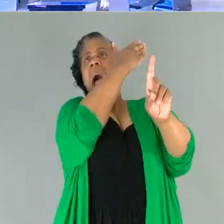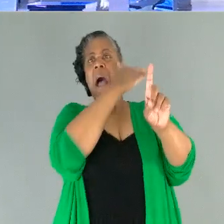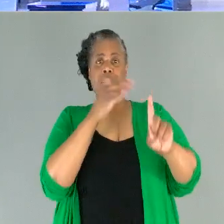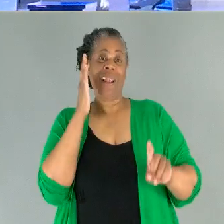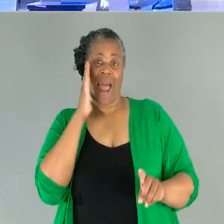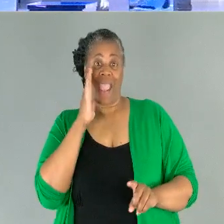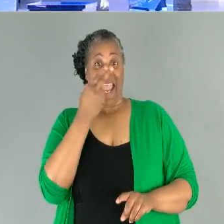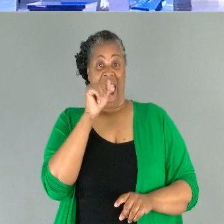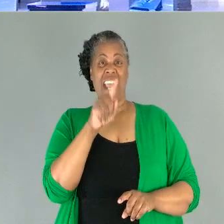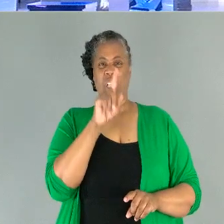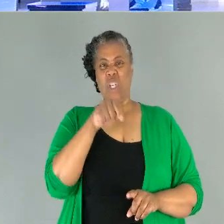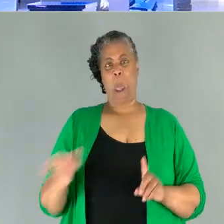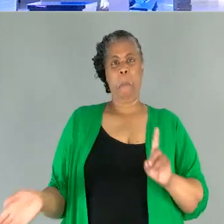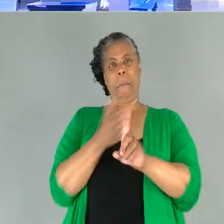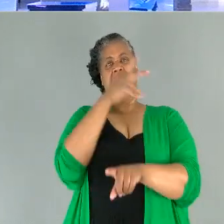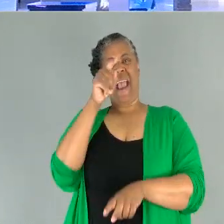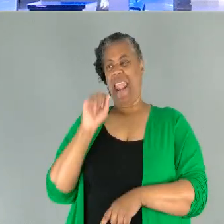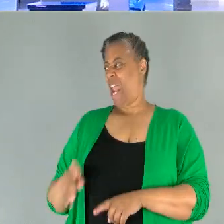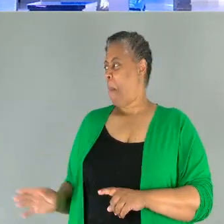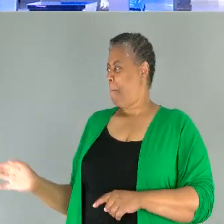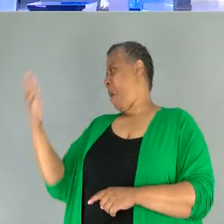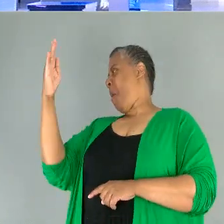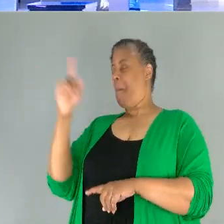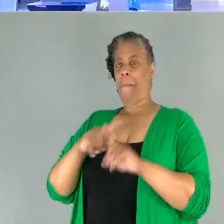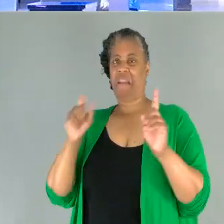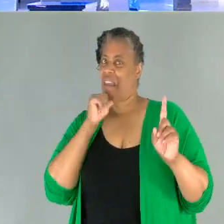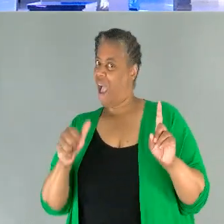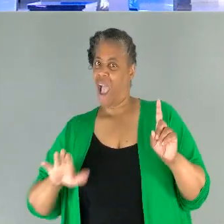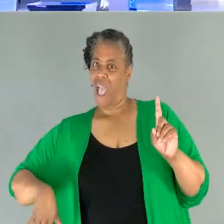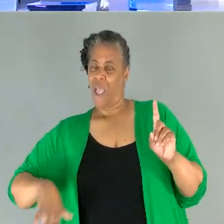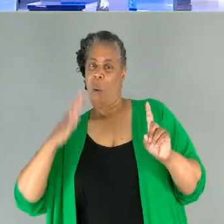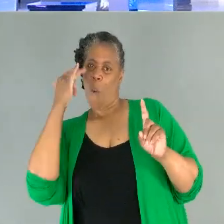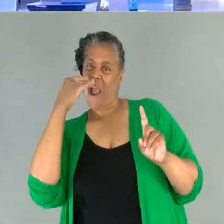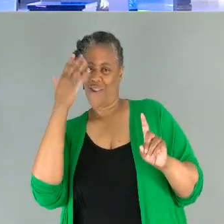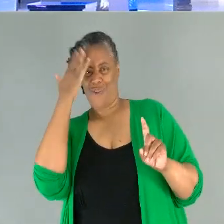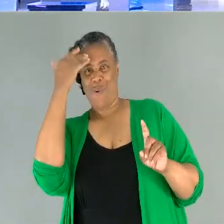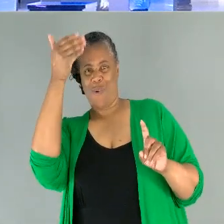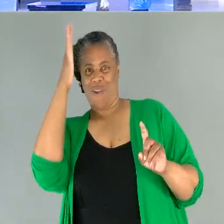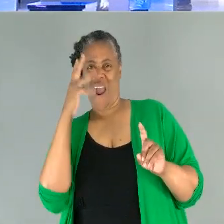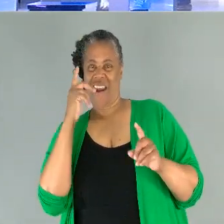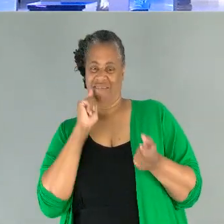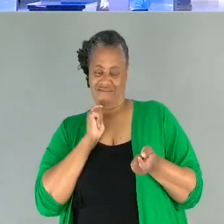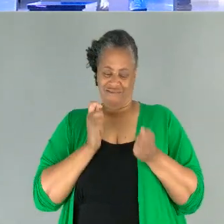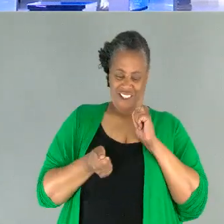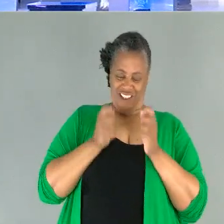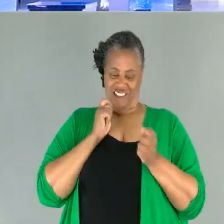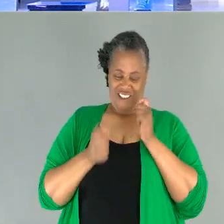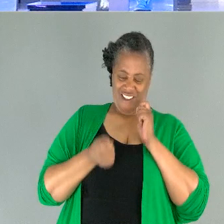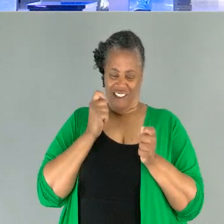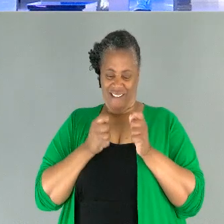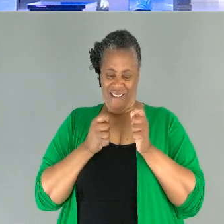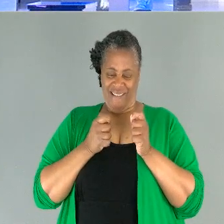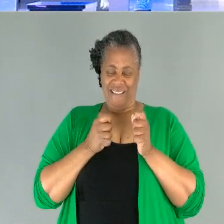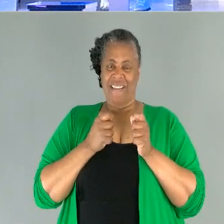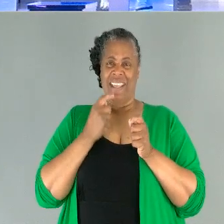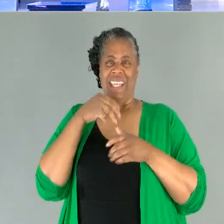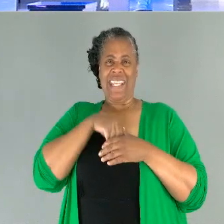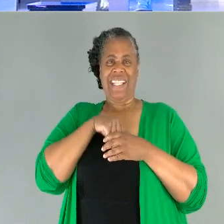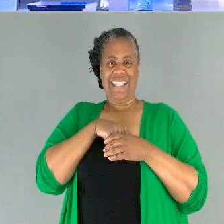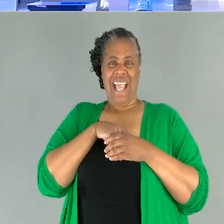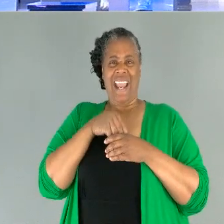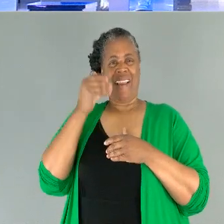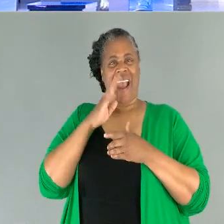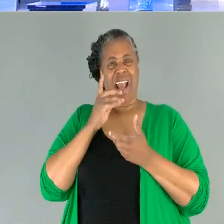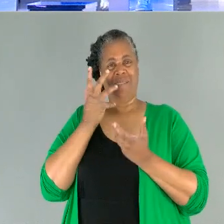Hannah should have, is because you know that there is something that God is working in you. You know there is something